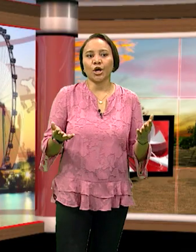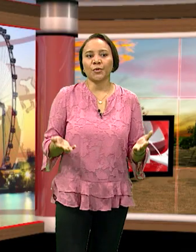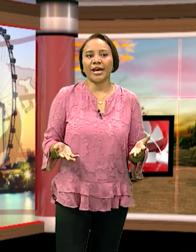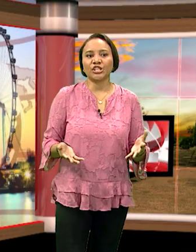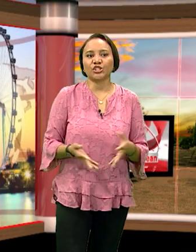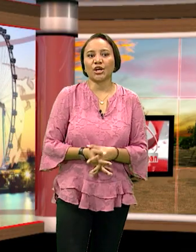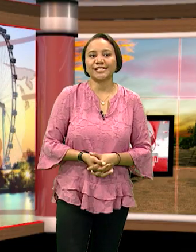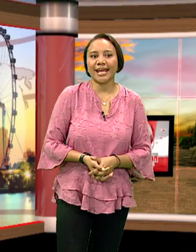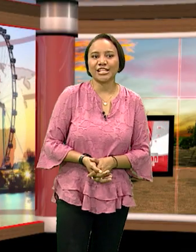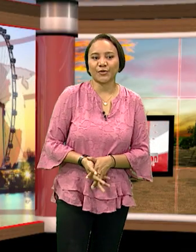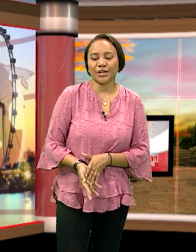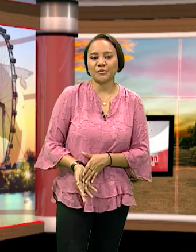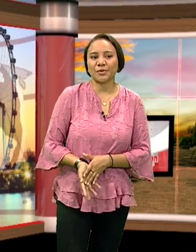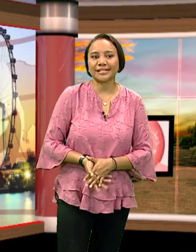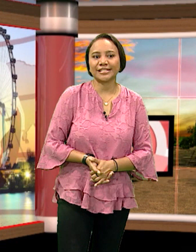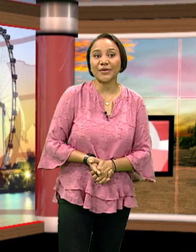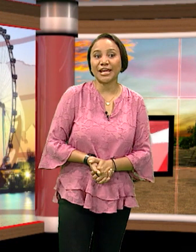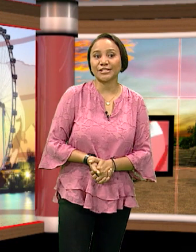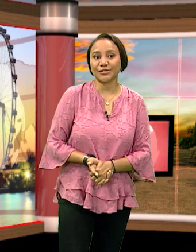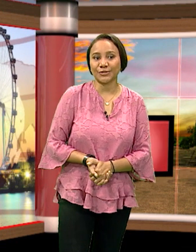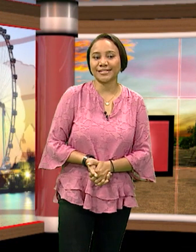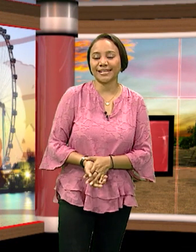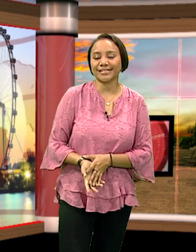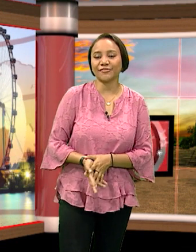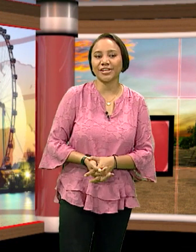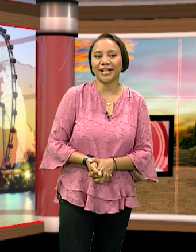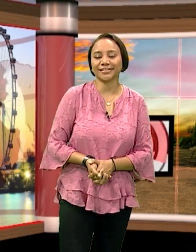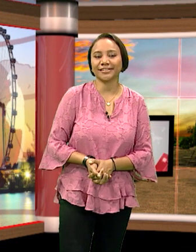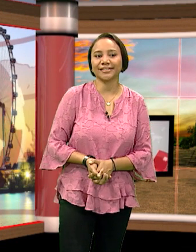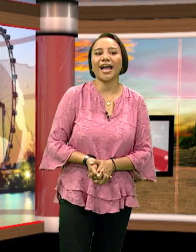We hope you had enjoyed today's program. We will see you again soon. Stay